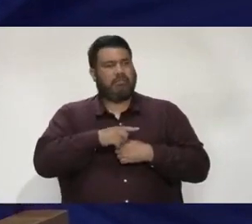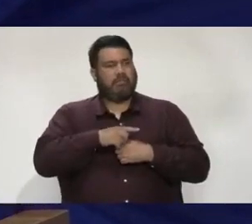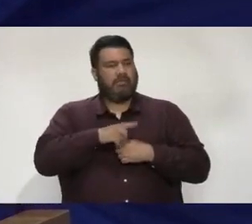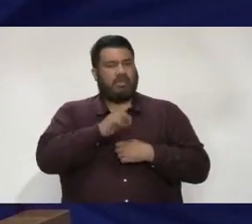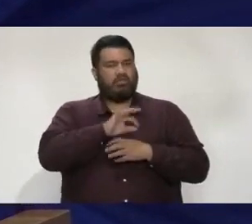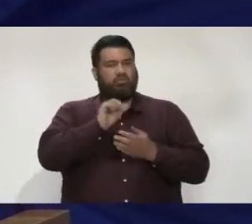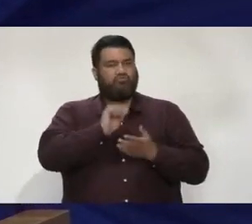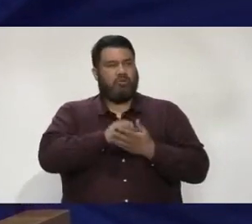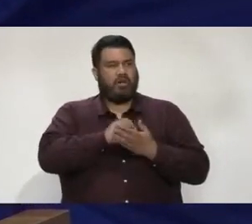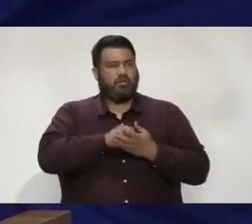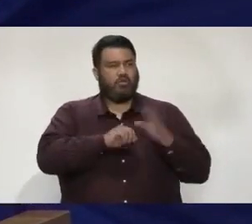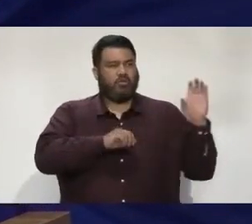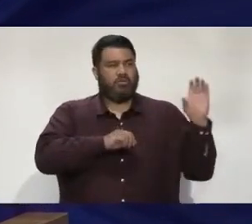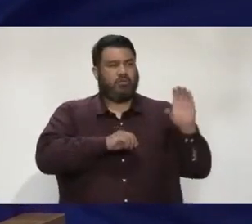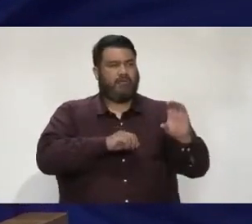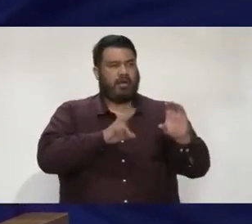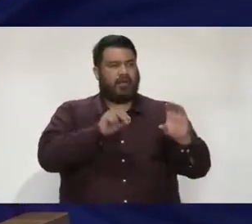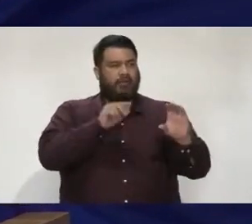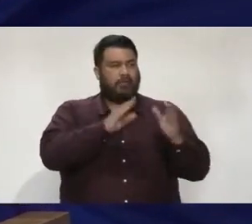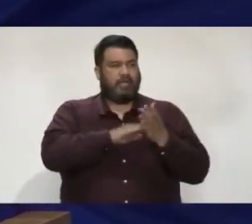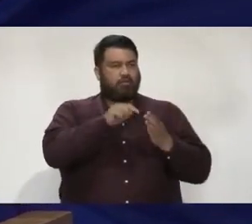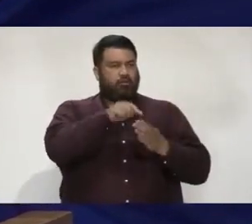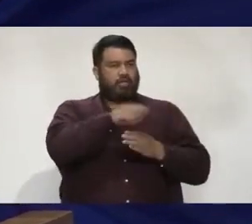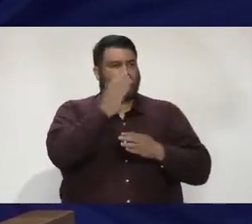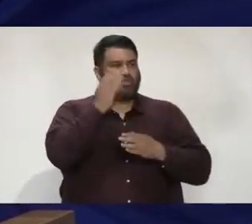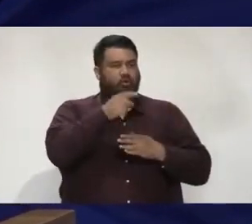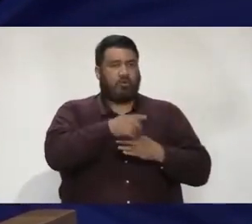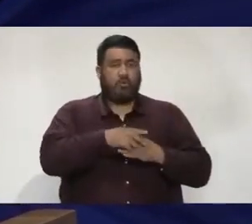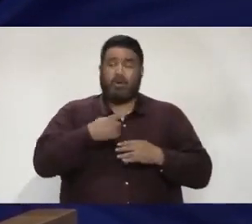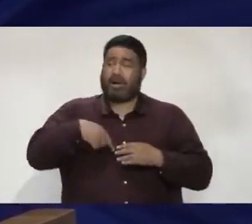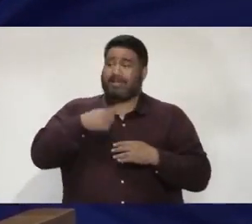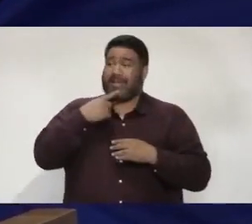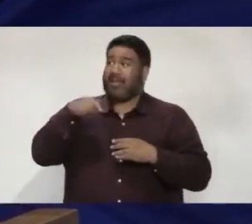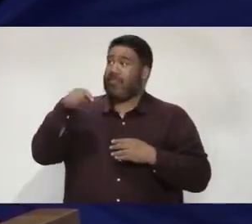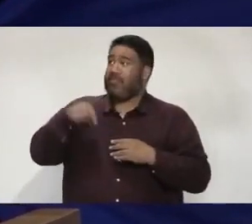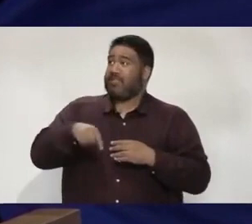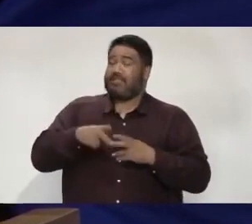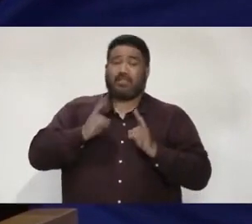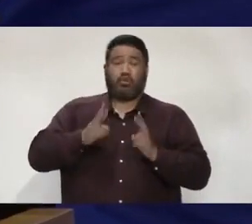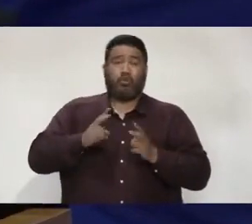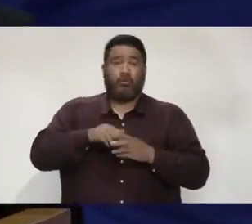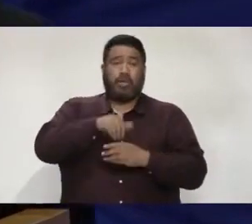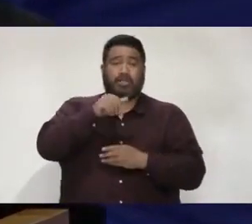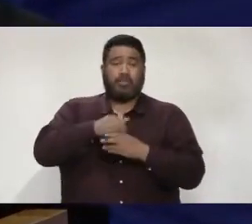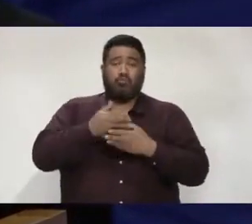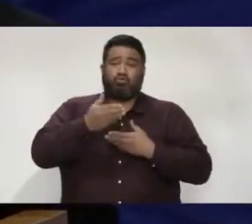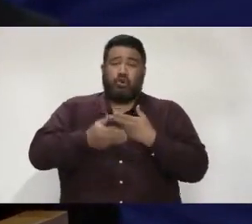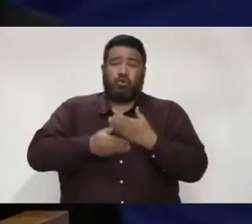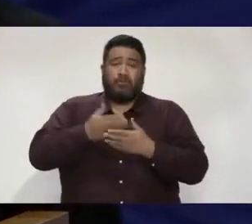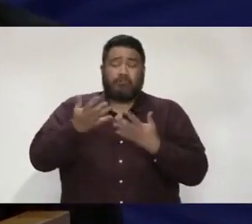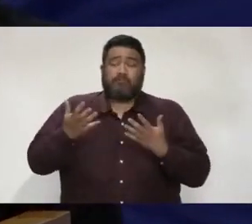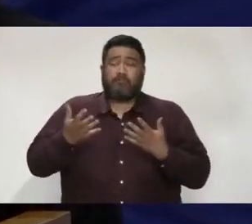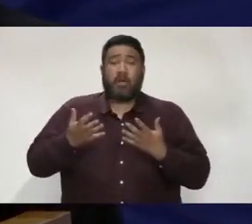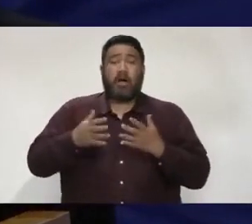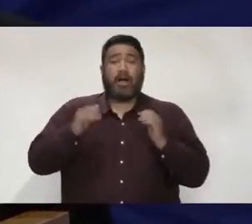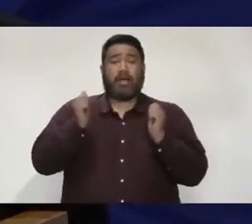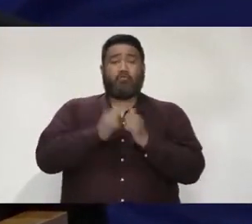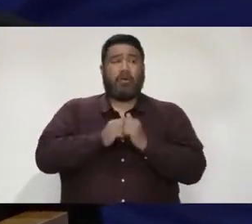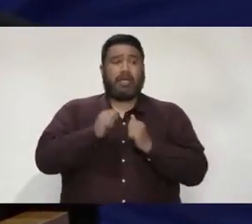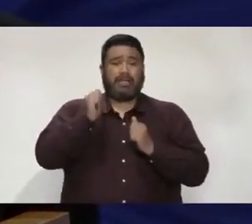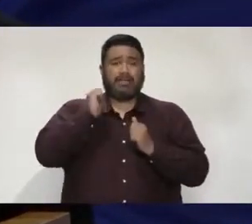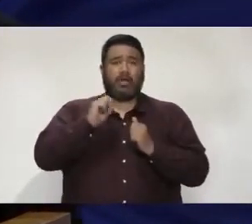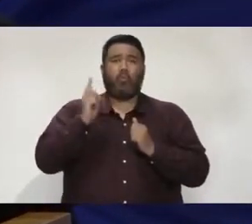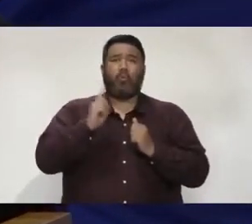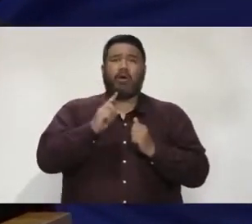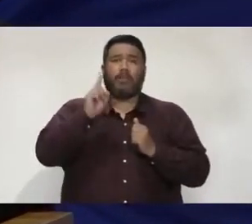I think that we are engaged in a democratic process and there will be a range of views. I completely agree with what Minister Hipkins said